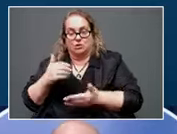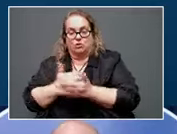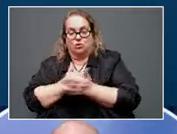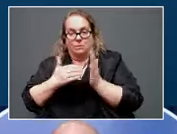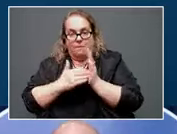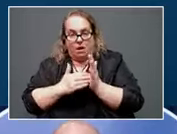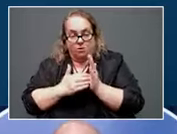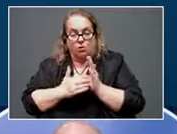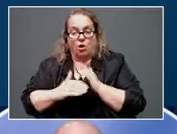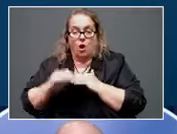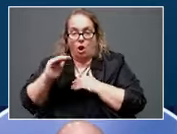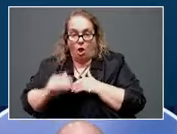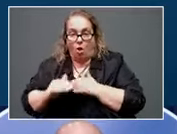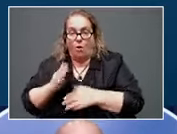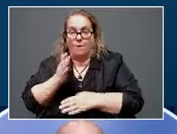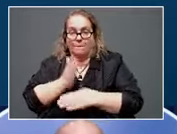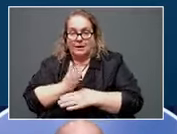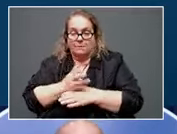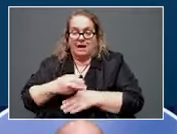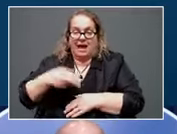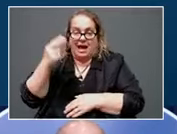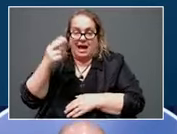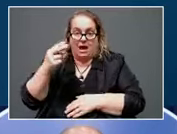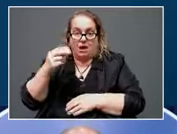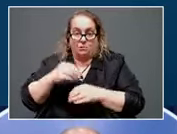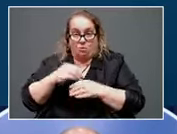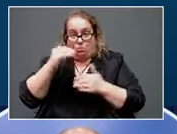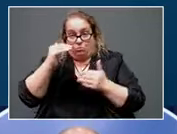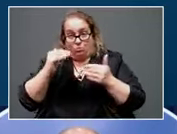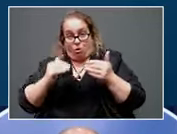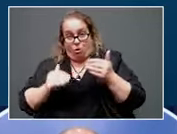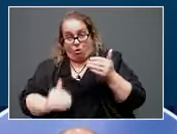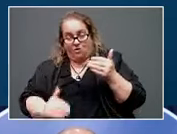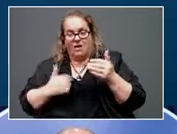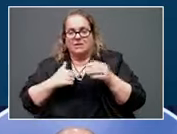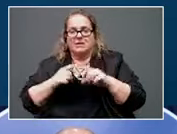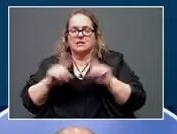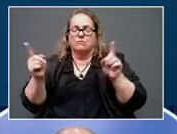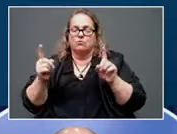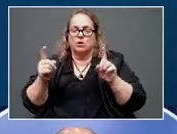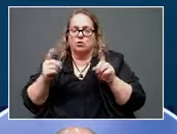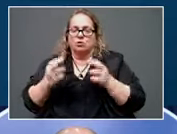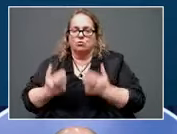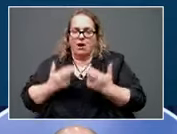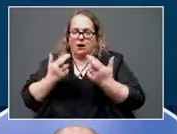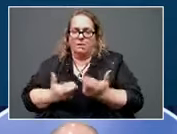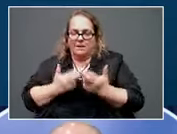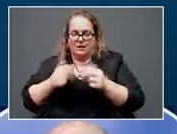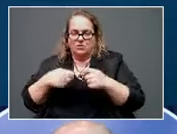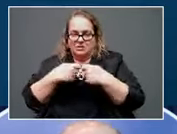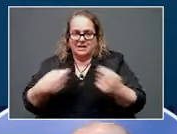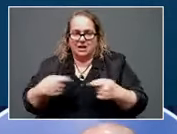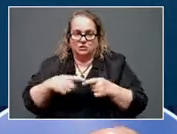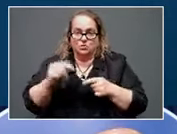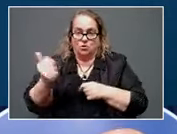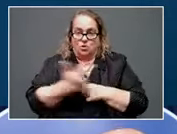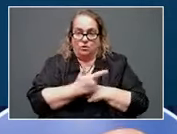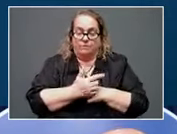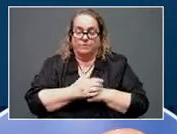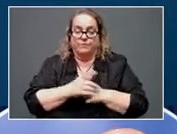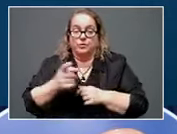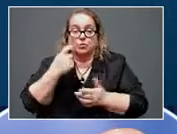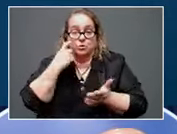on the CDC's page, they have a series of recommendations that are tied to this. What we're going to notice right